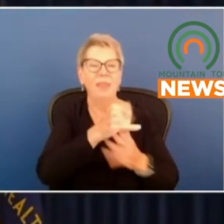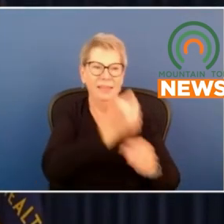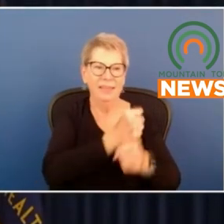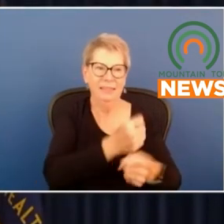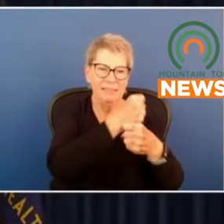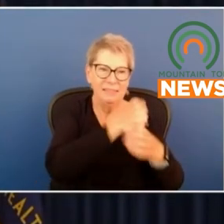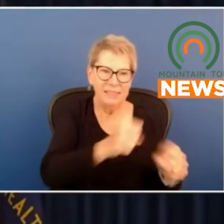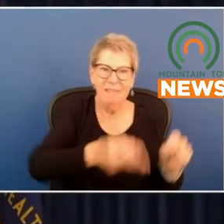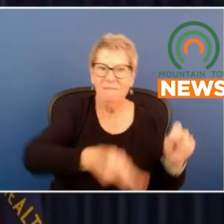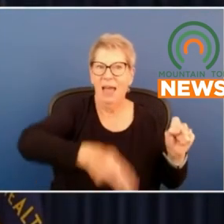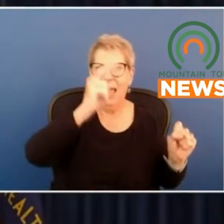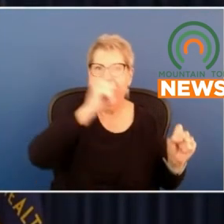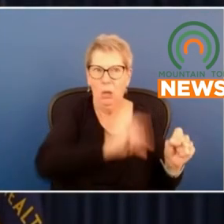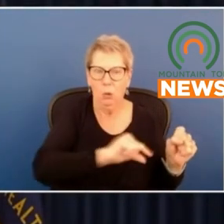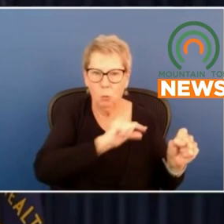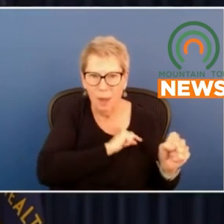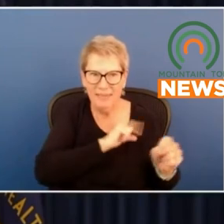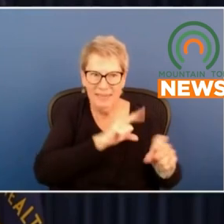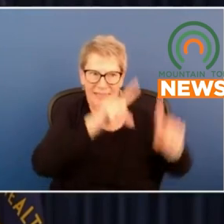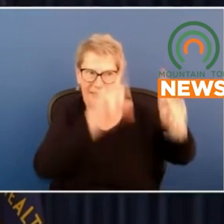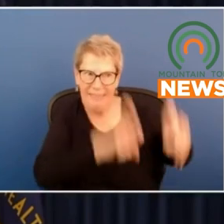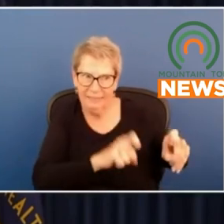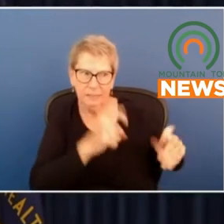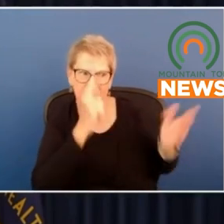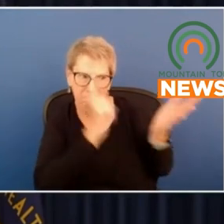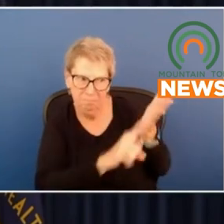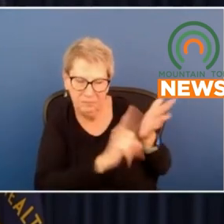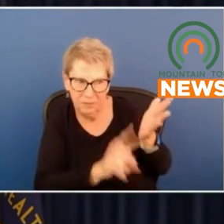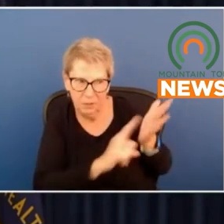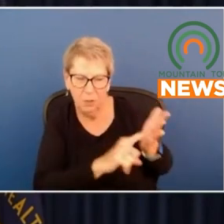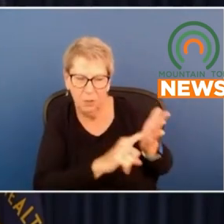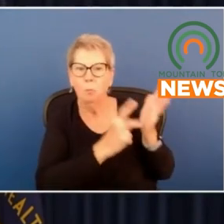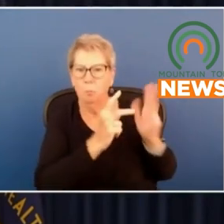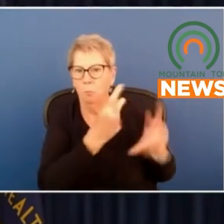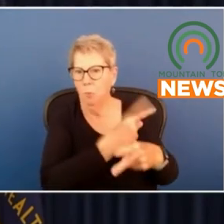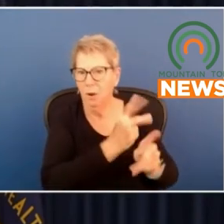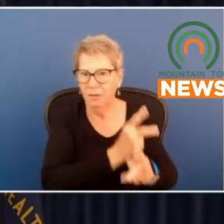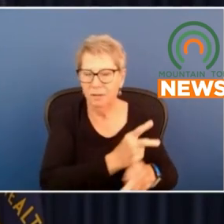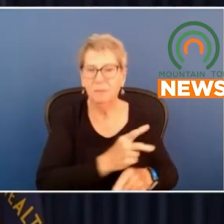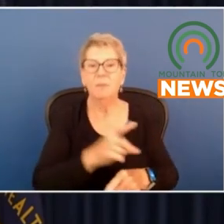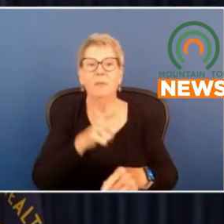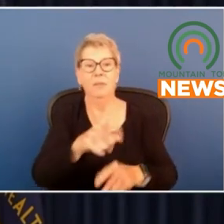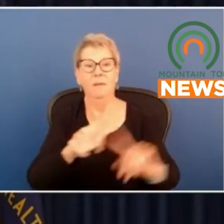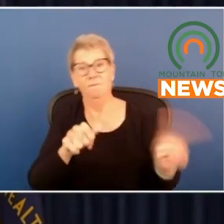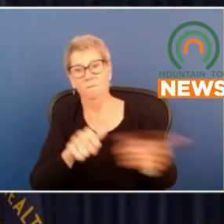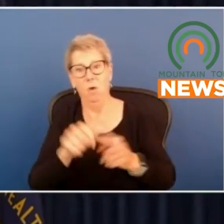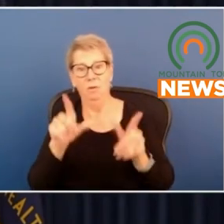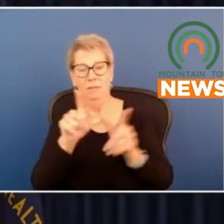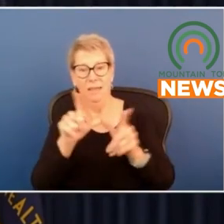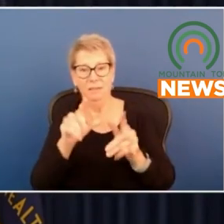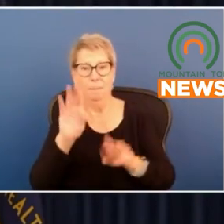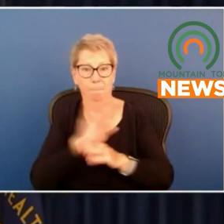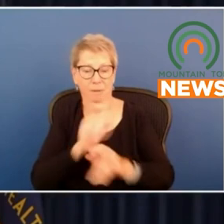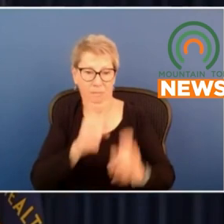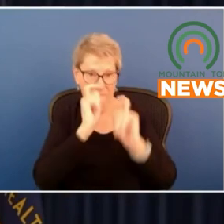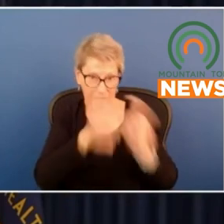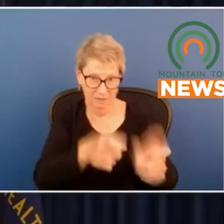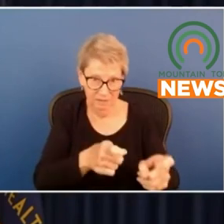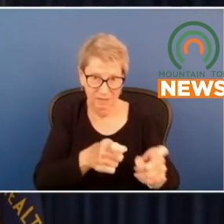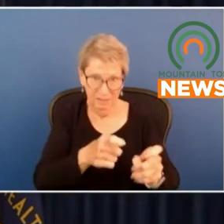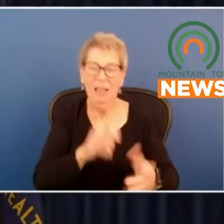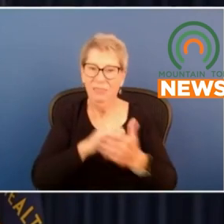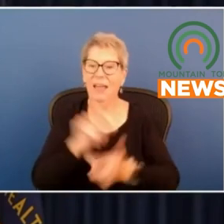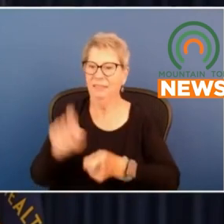tested medical cannabis products. As the Commonwealth's first licensed medical cannabis business and laboratory, that's exactly what